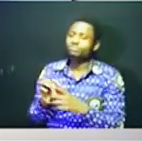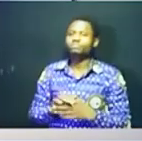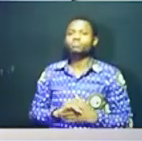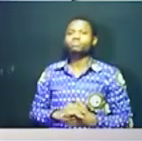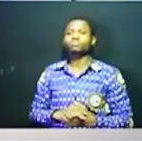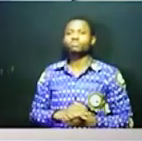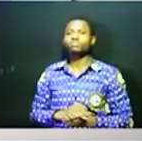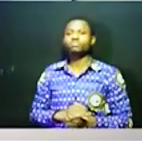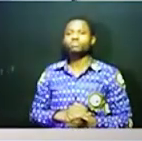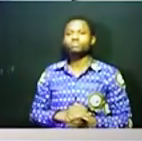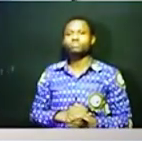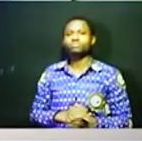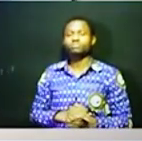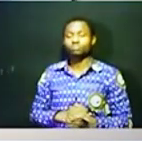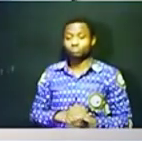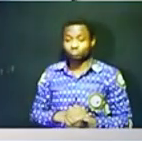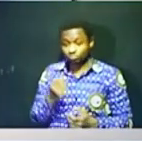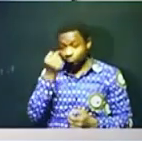we